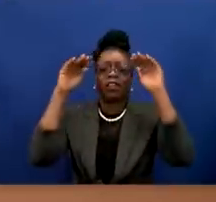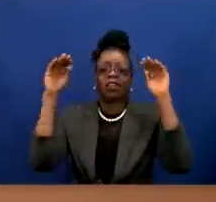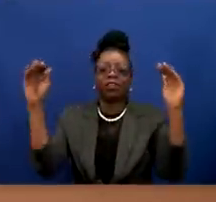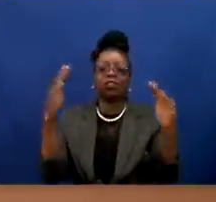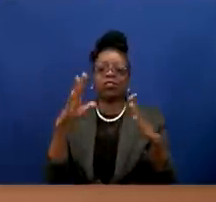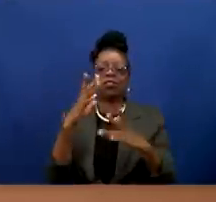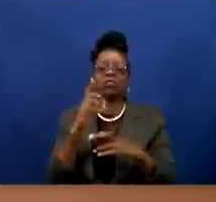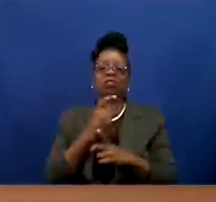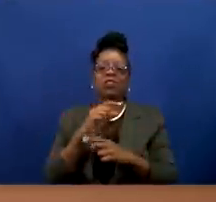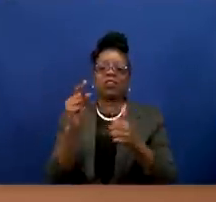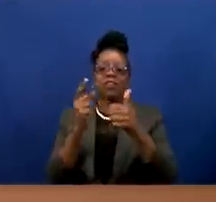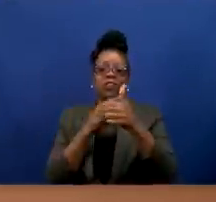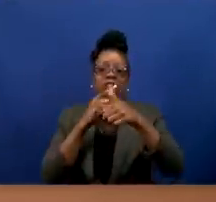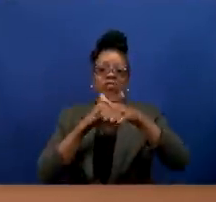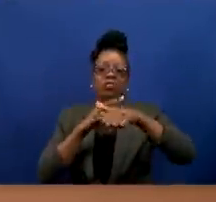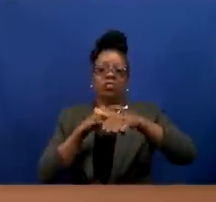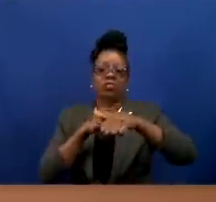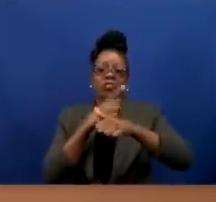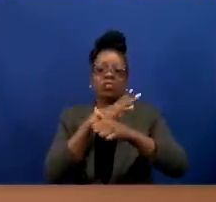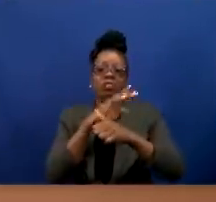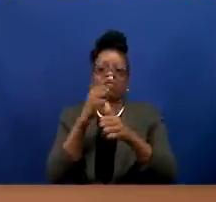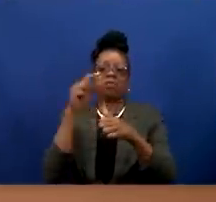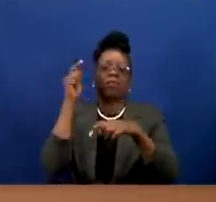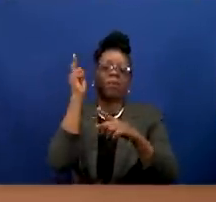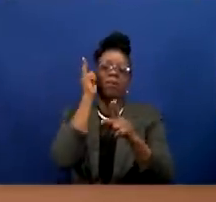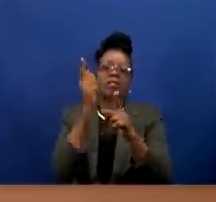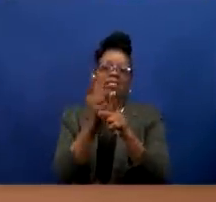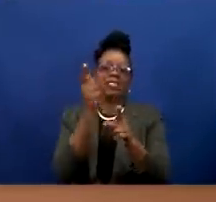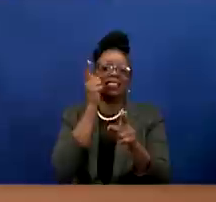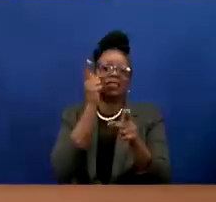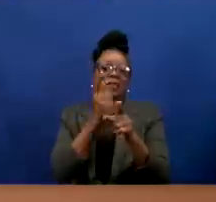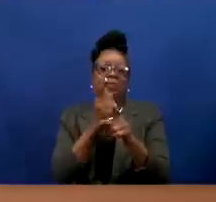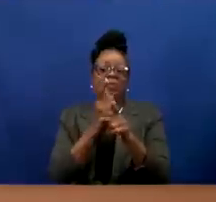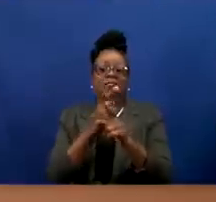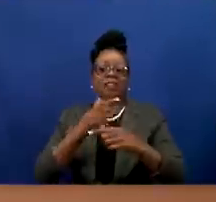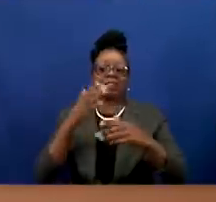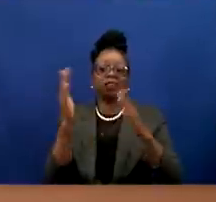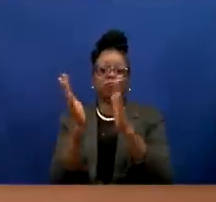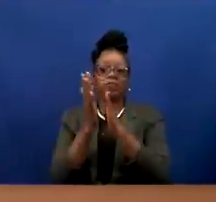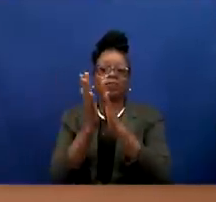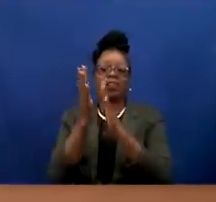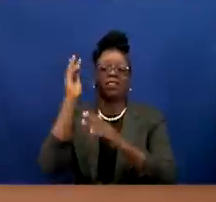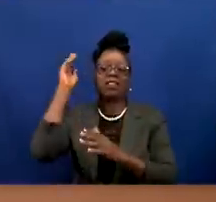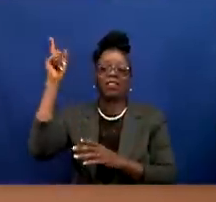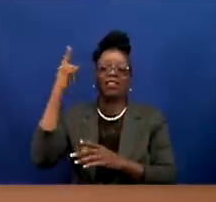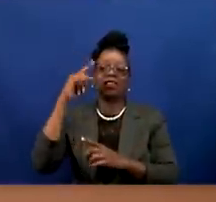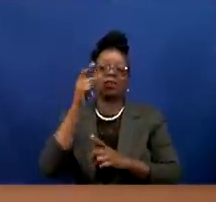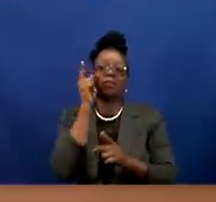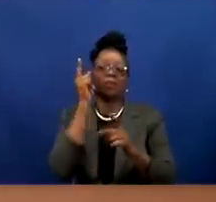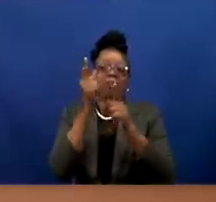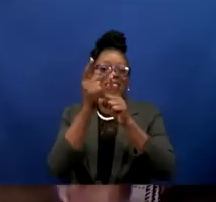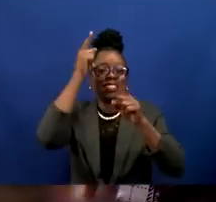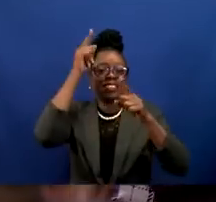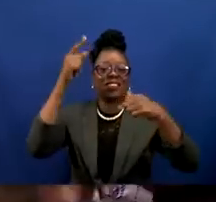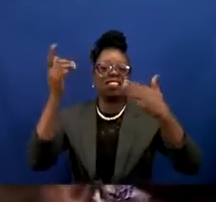you're a first-time visitor to Wheeler Avenue, thank God for you, my sisters, my brothers. God be praised for each of you. Come on, thank God for all of the first-time friends who are